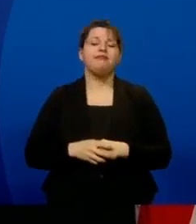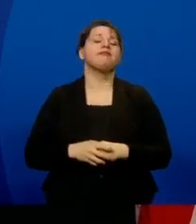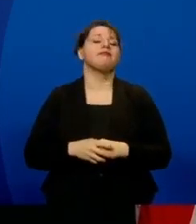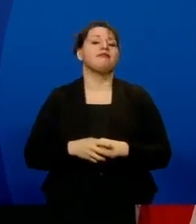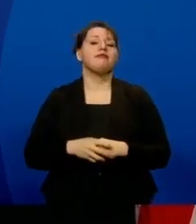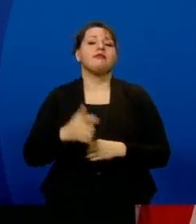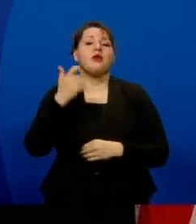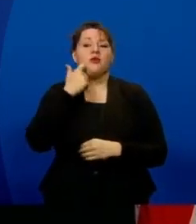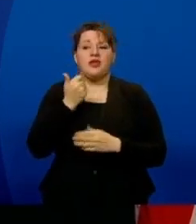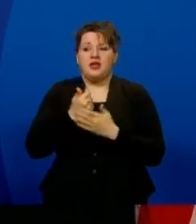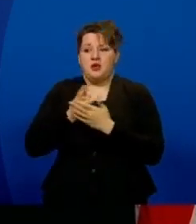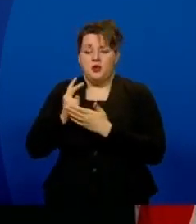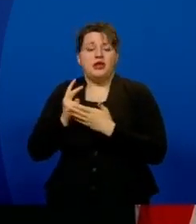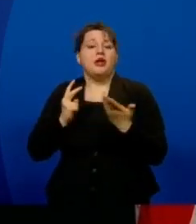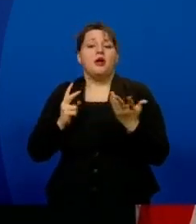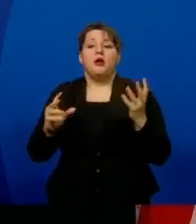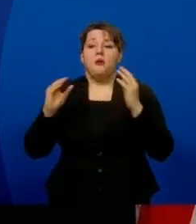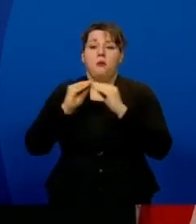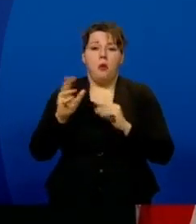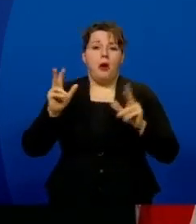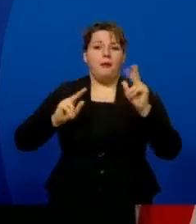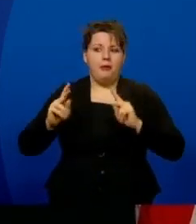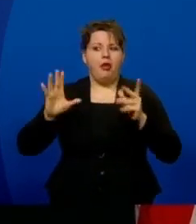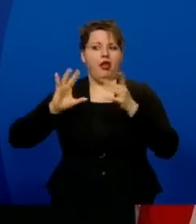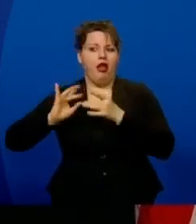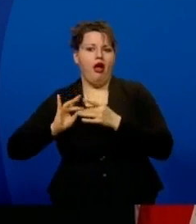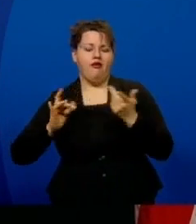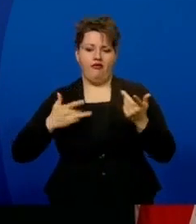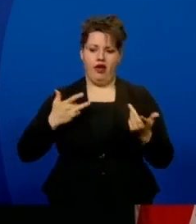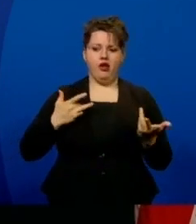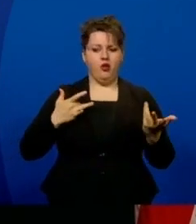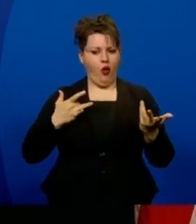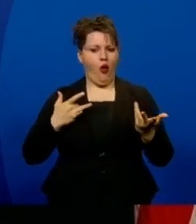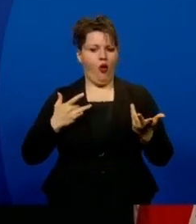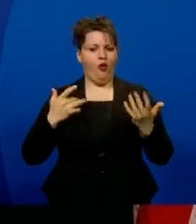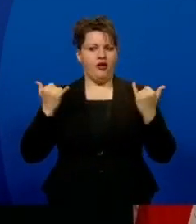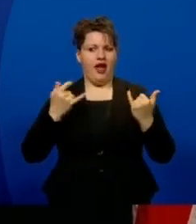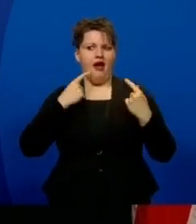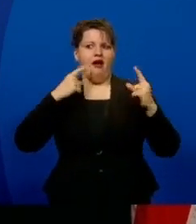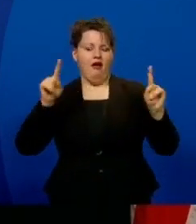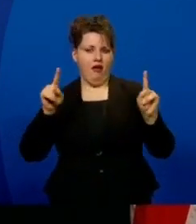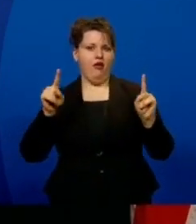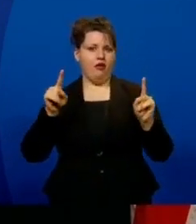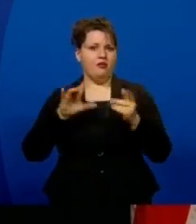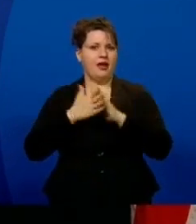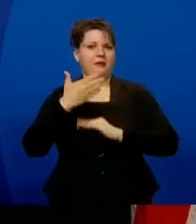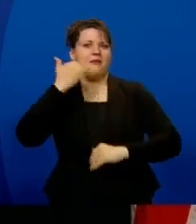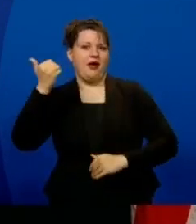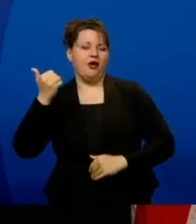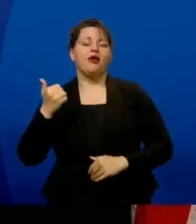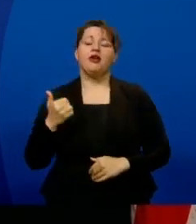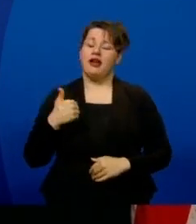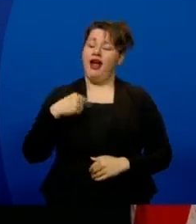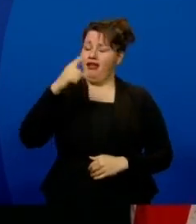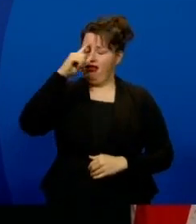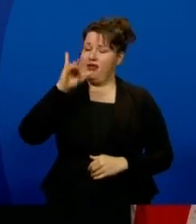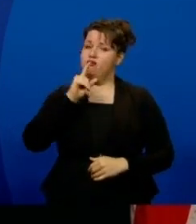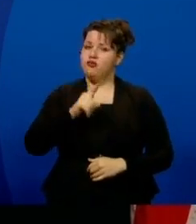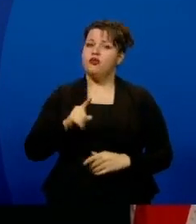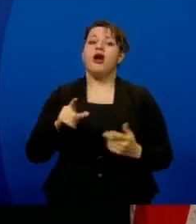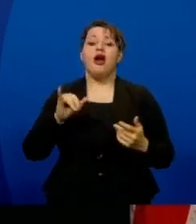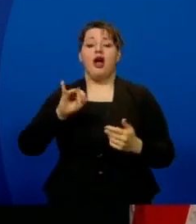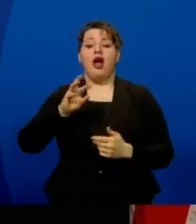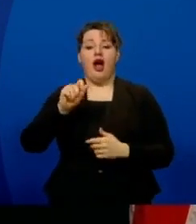In the last couple of weeks, more and more people have commented that it feels like we've turned a corner, and I believe we have. Iowa's recovery is in a strong